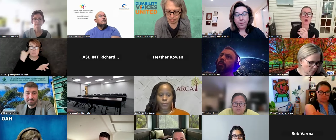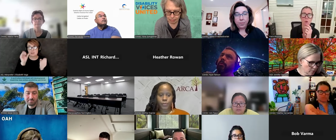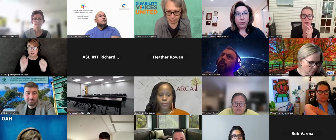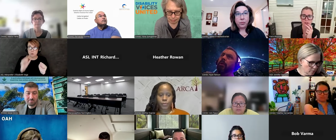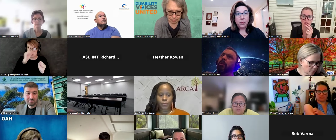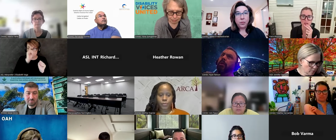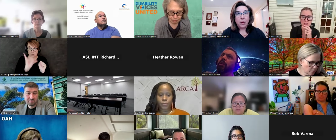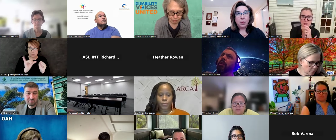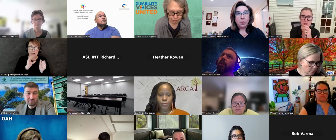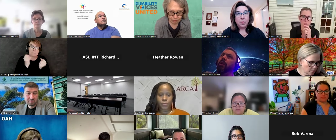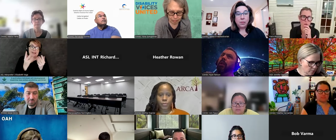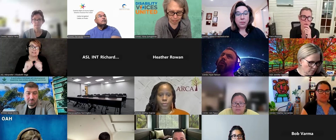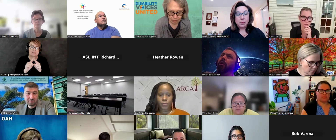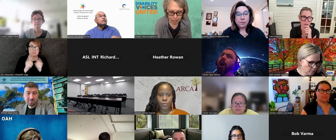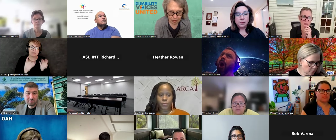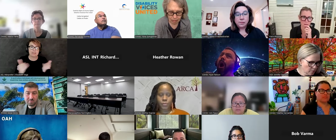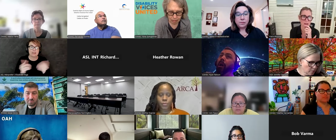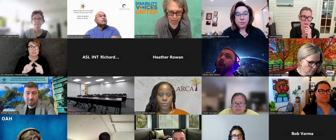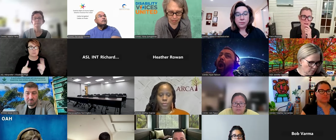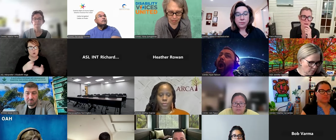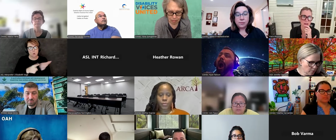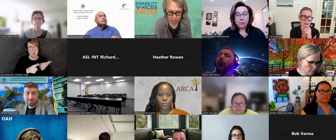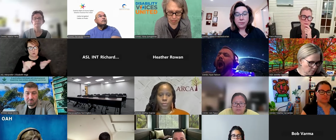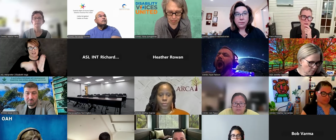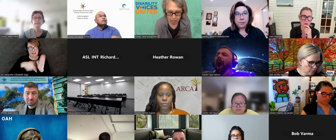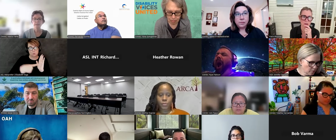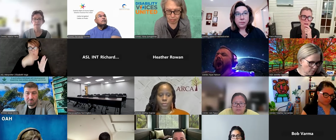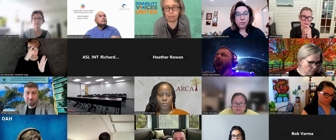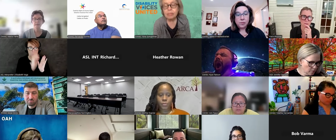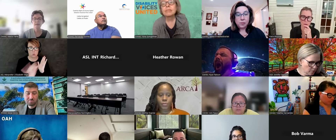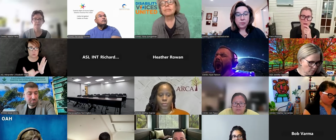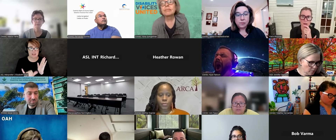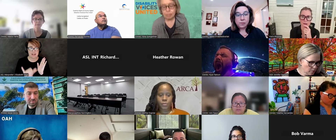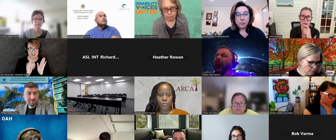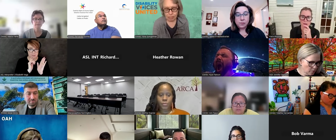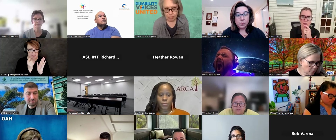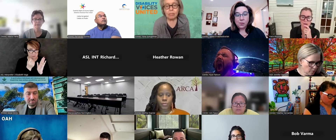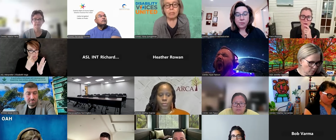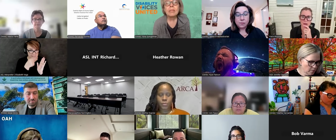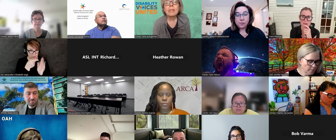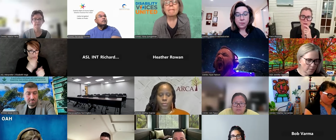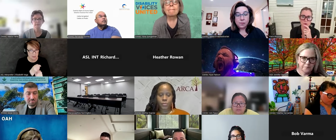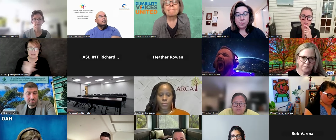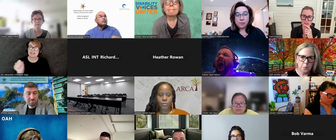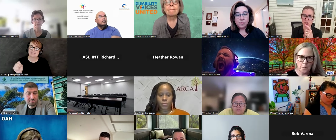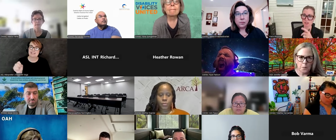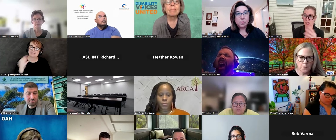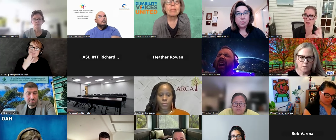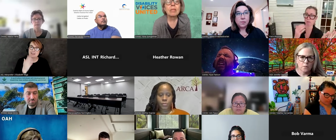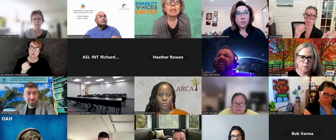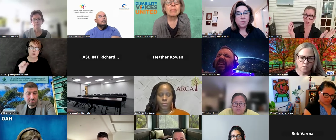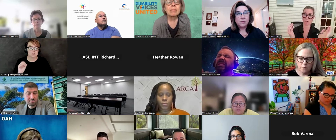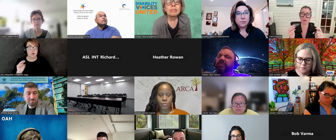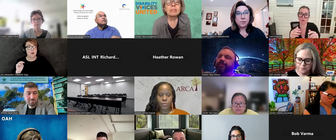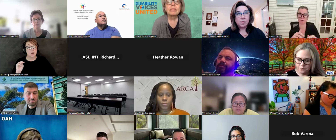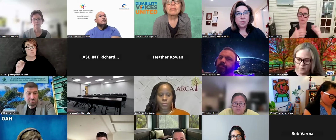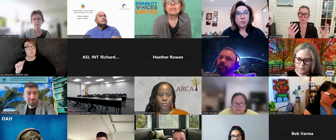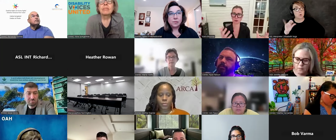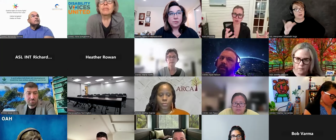practice, what does that role look like? Am I capturing that yes, right? Yes, absolutely. Thank you. Okay, so Maria is suggesting